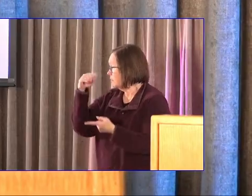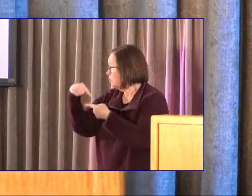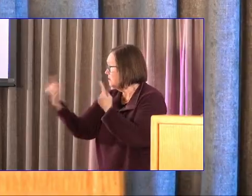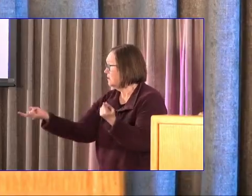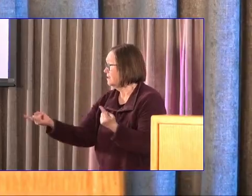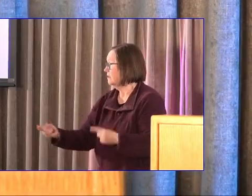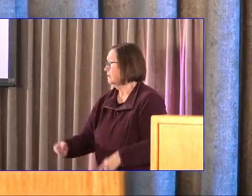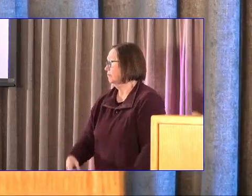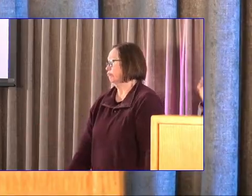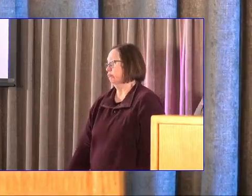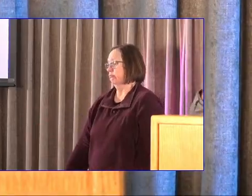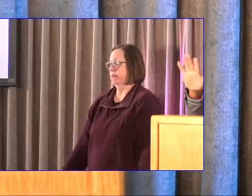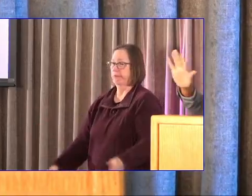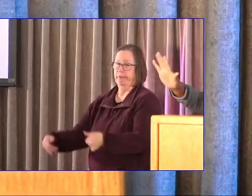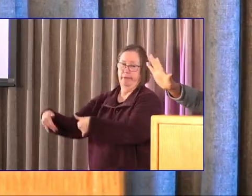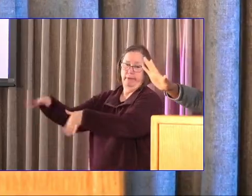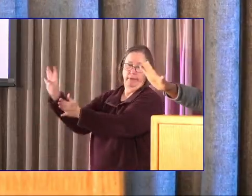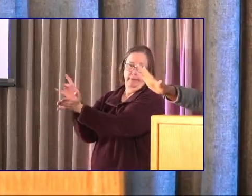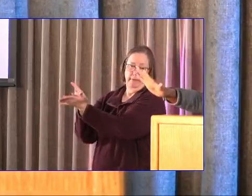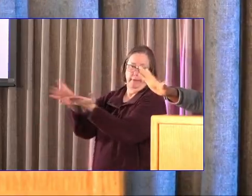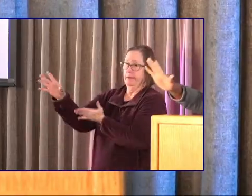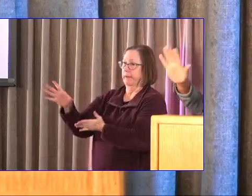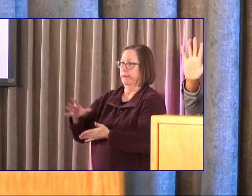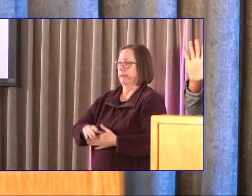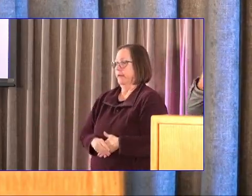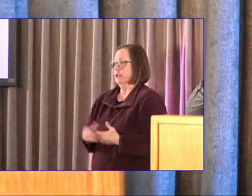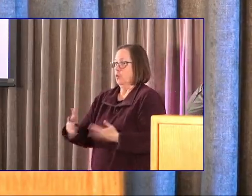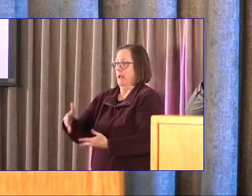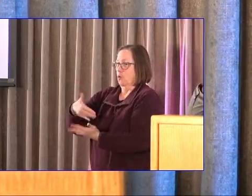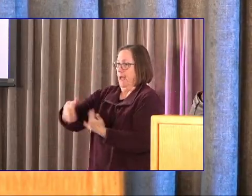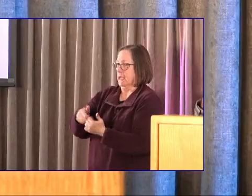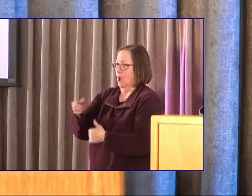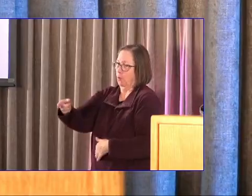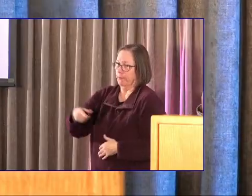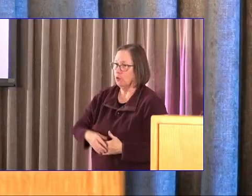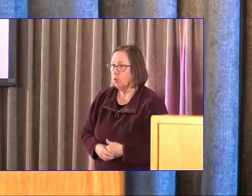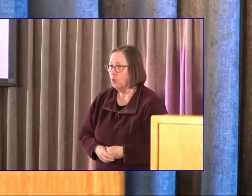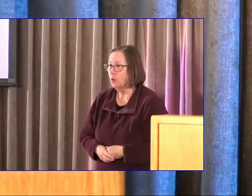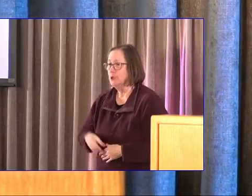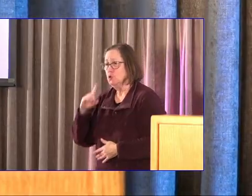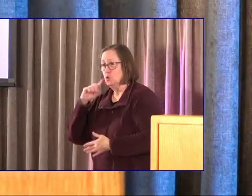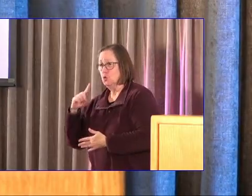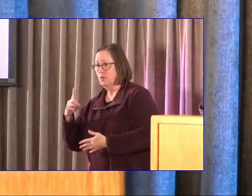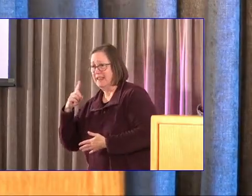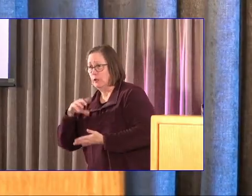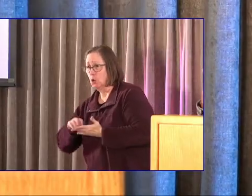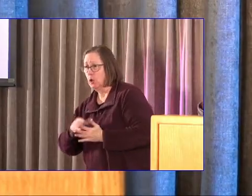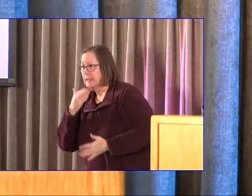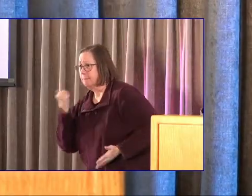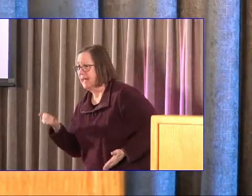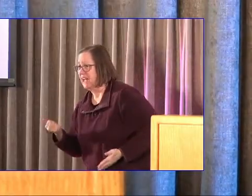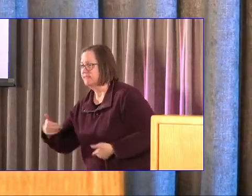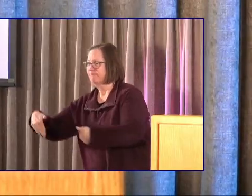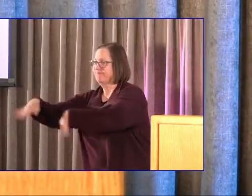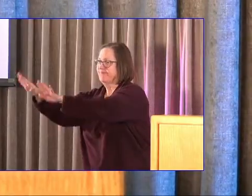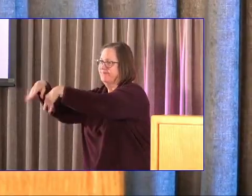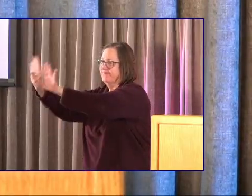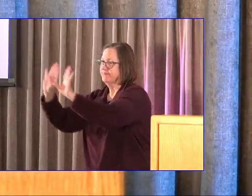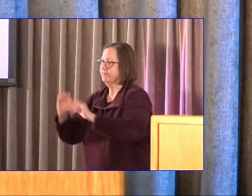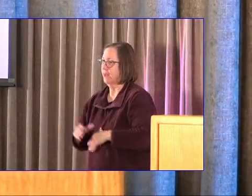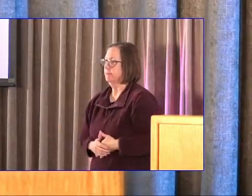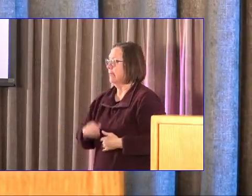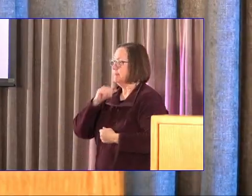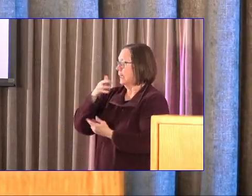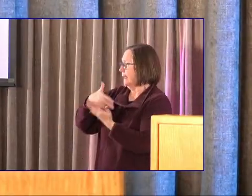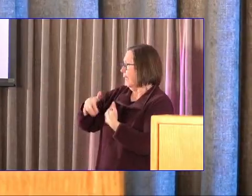I'm going to have a problem with them. I'm going to tell them that they're anti-cake lovers, you know. And so I make light of it, and just because, not because I'm saying